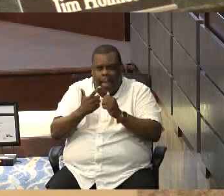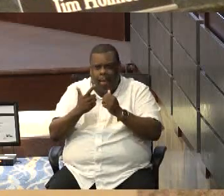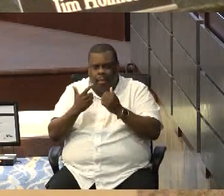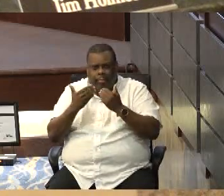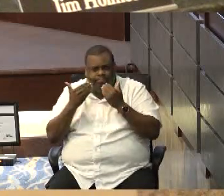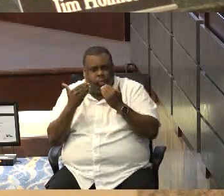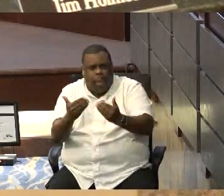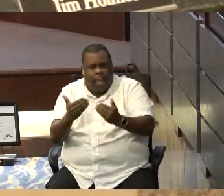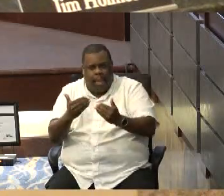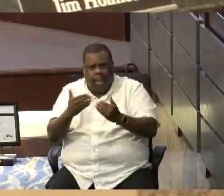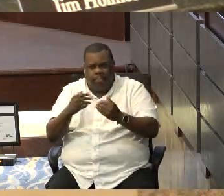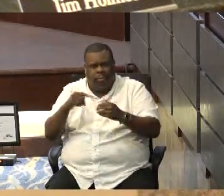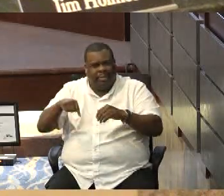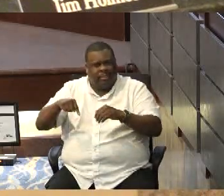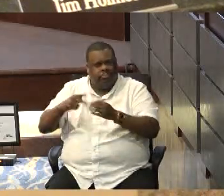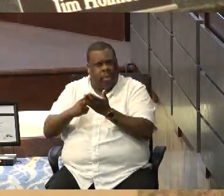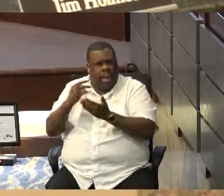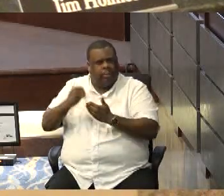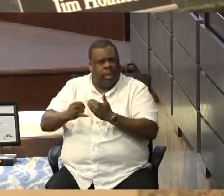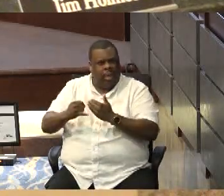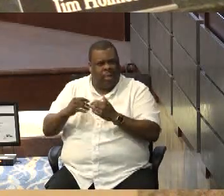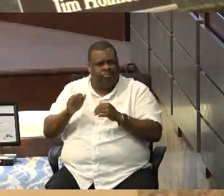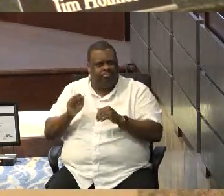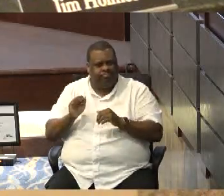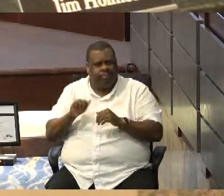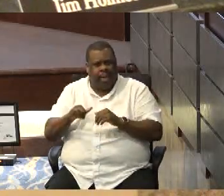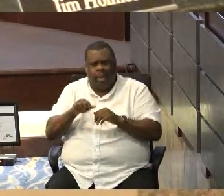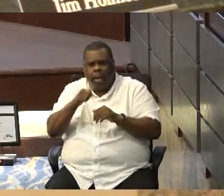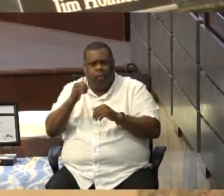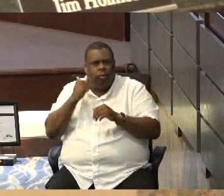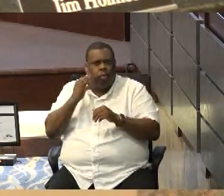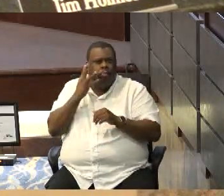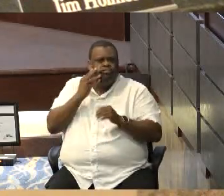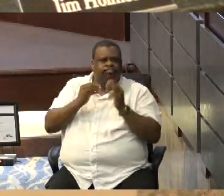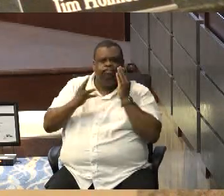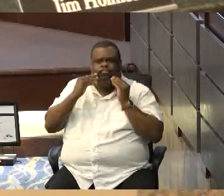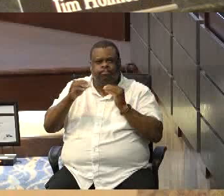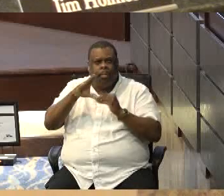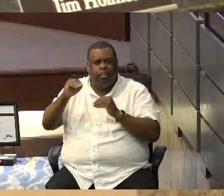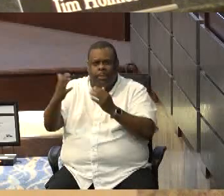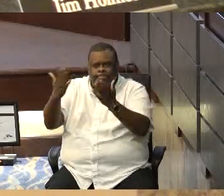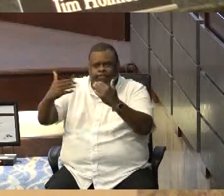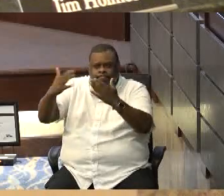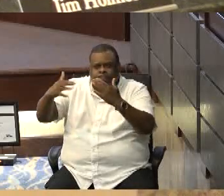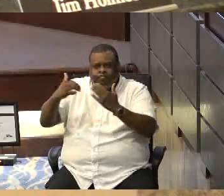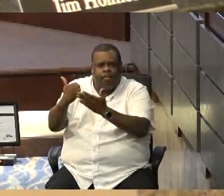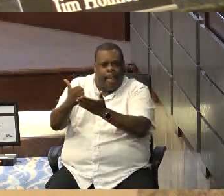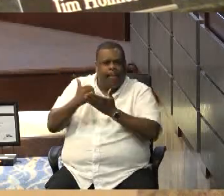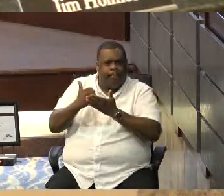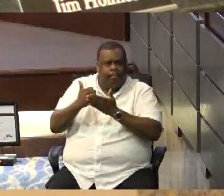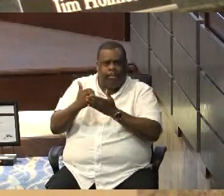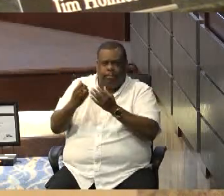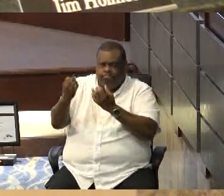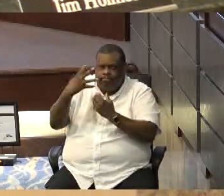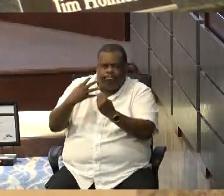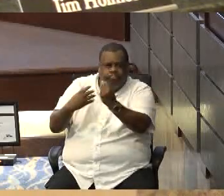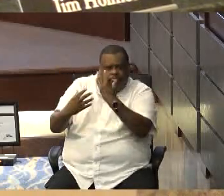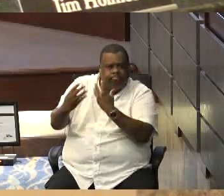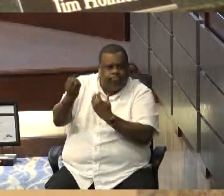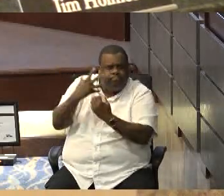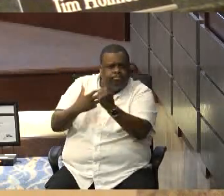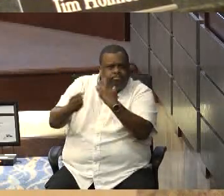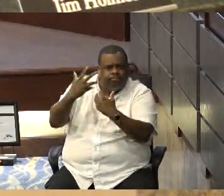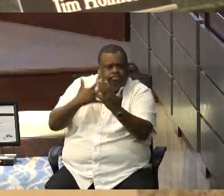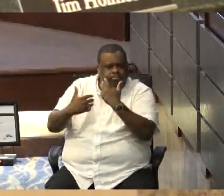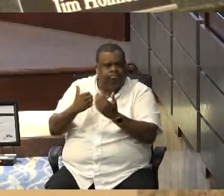and have a good experience for folks that are constructively trying to figure out the right value for their